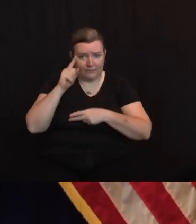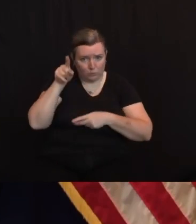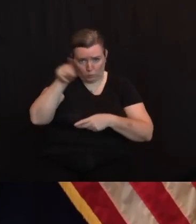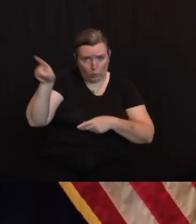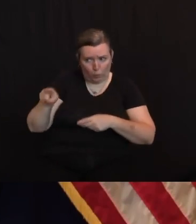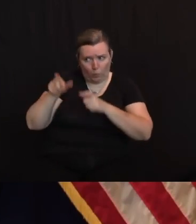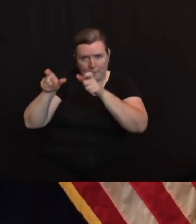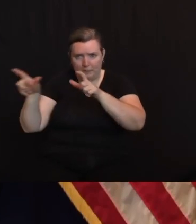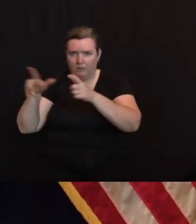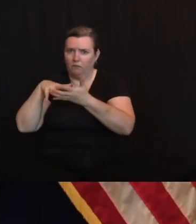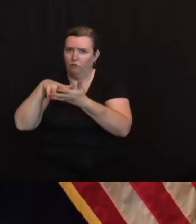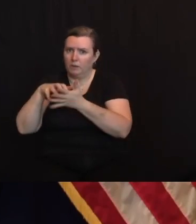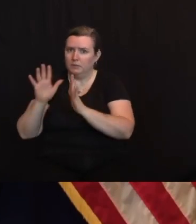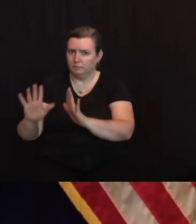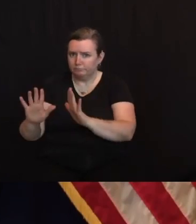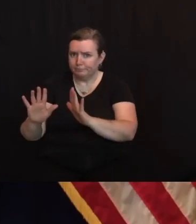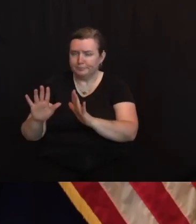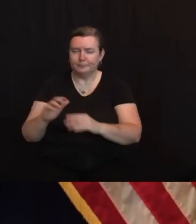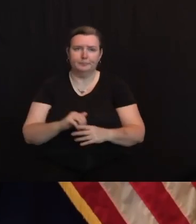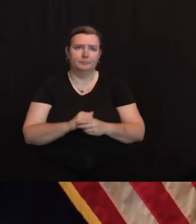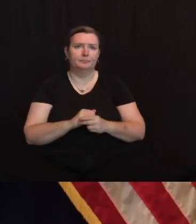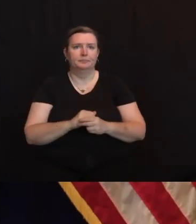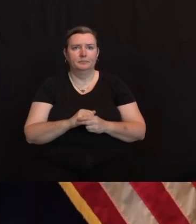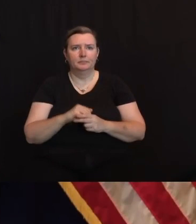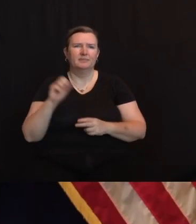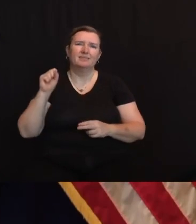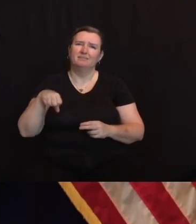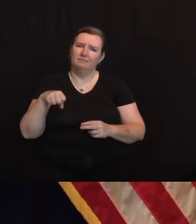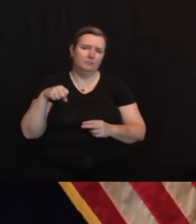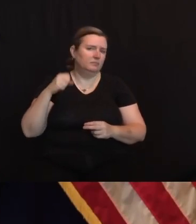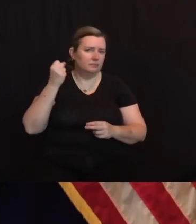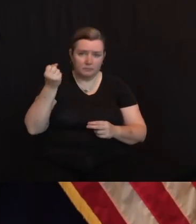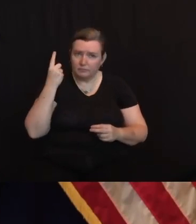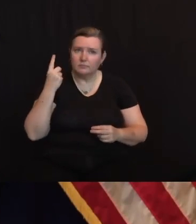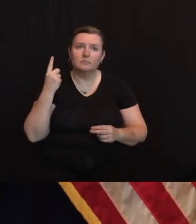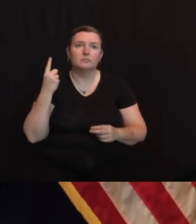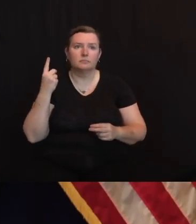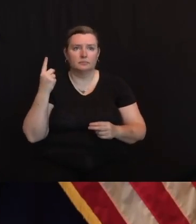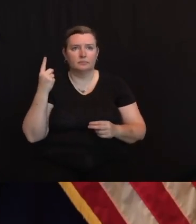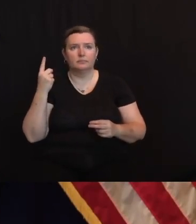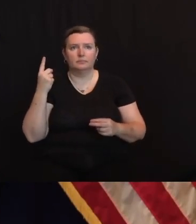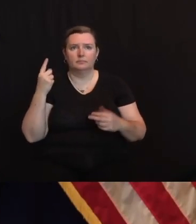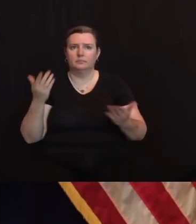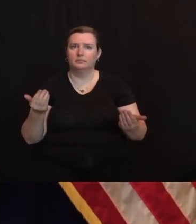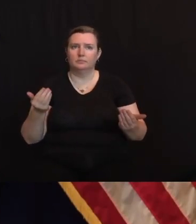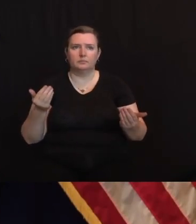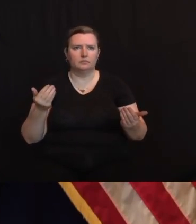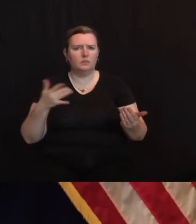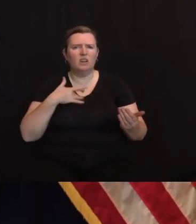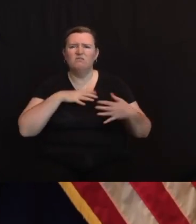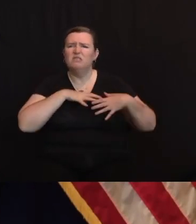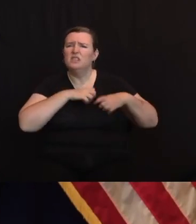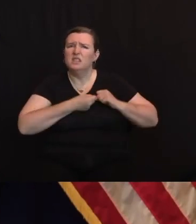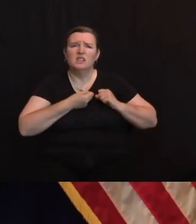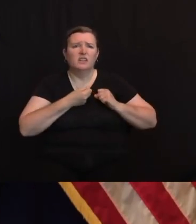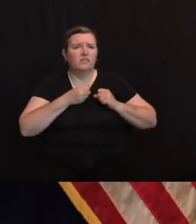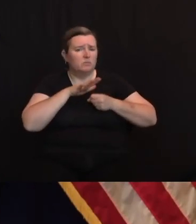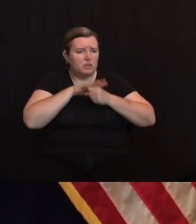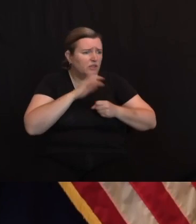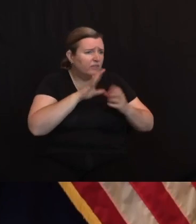individuals. Yes, we do understand how stressful and heartbreaking it has been for so many